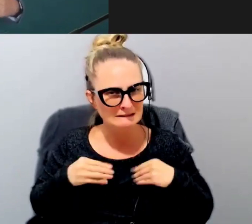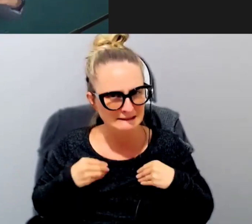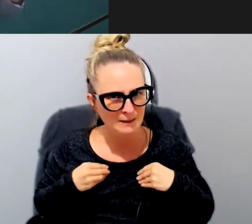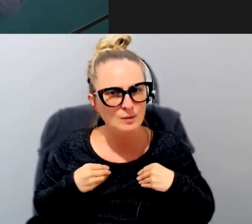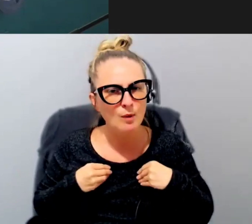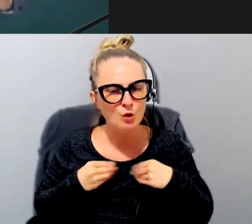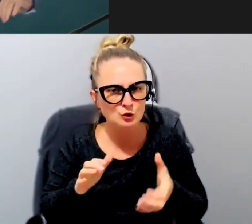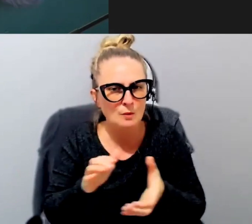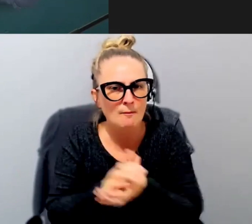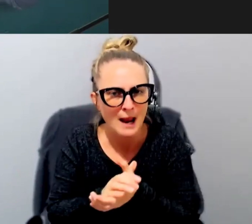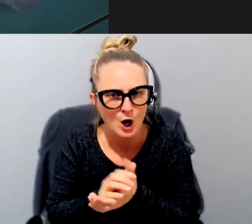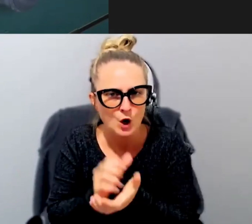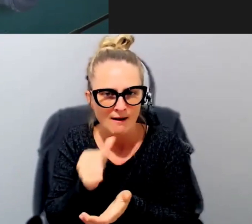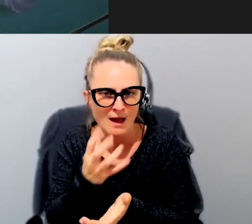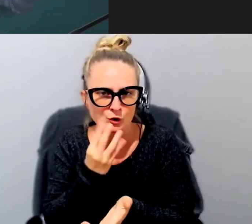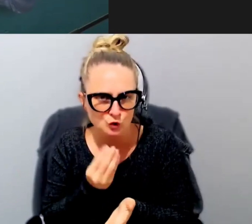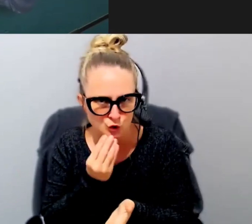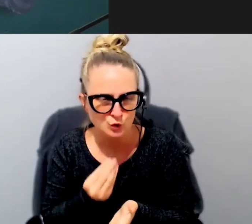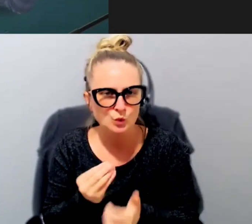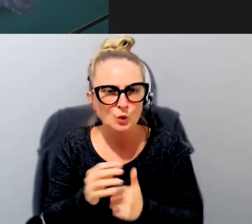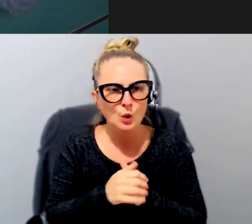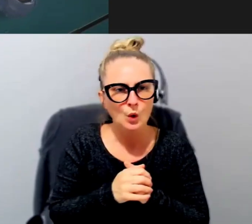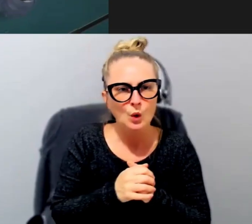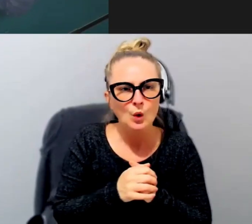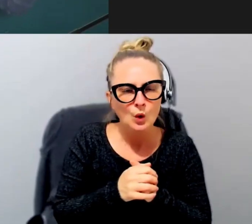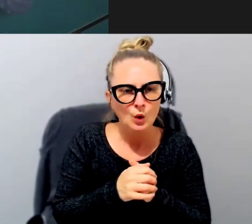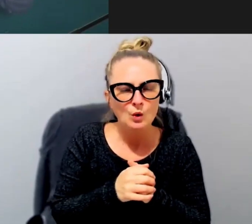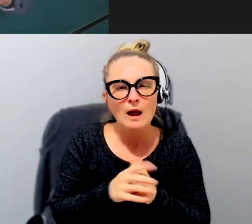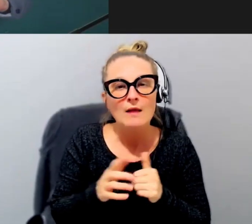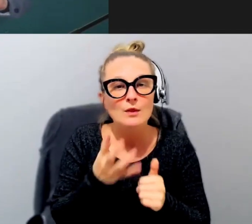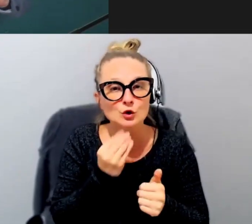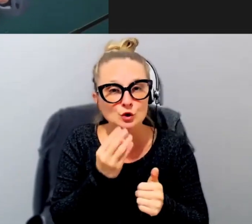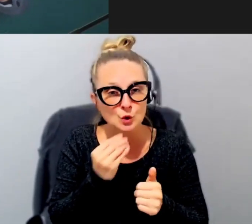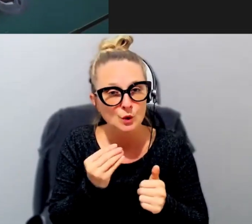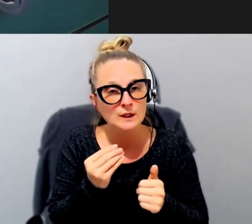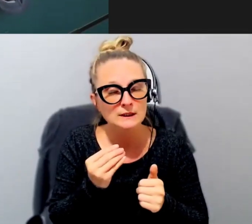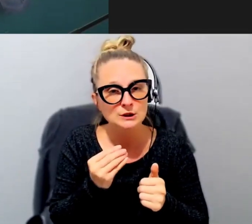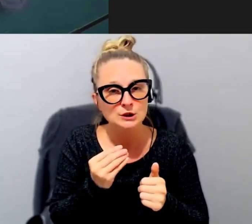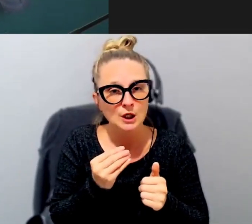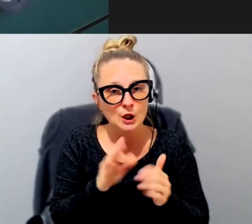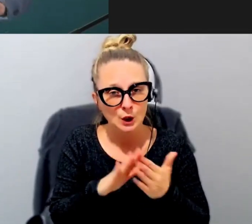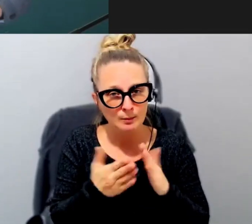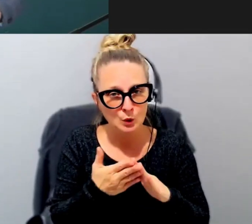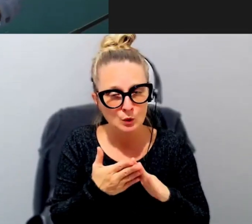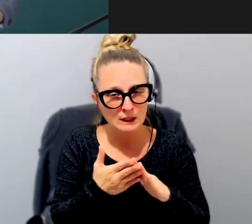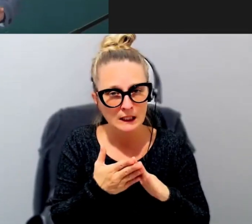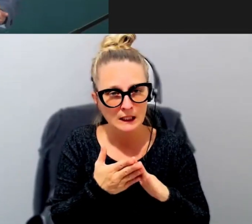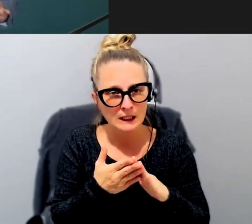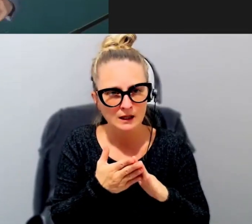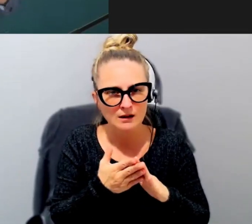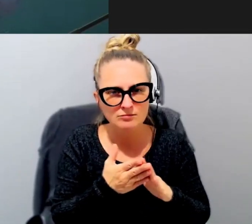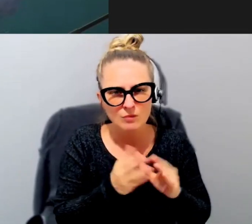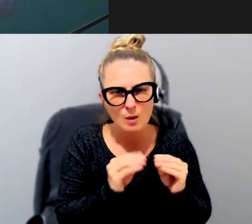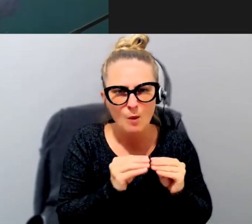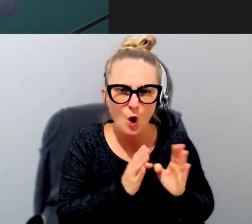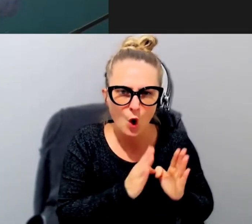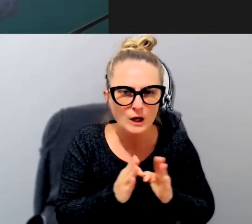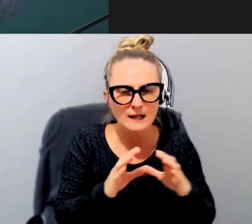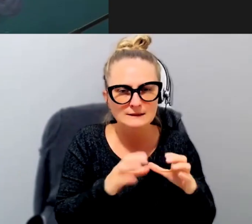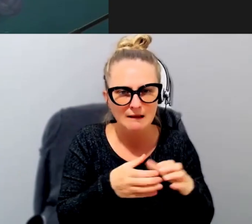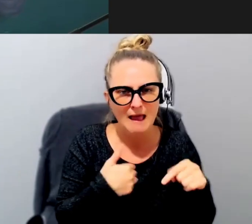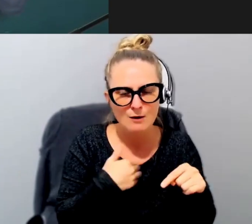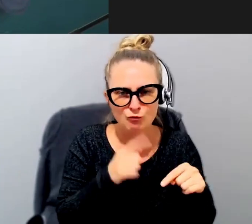family. And intermarriage skyrocketed, and the Jewish community, organized Jewish community, really had a difficult time. So when I was growing